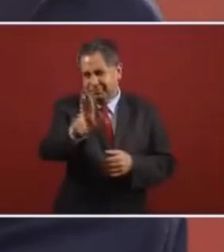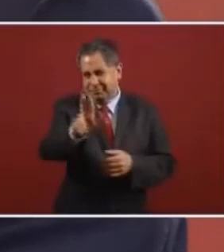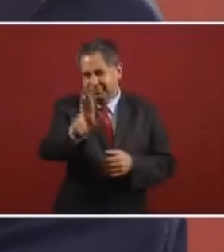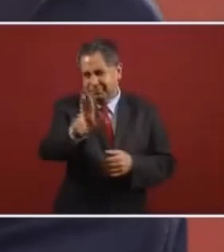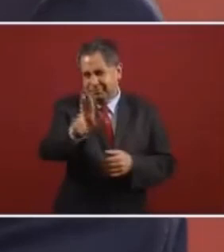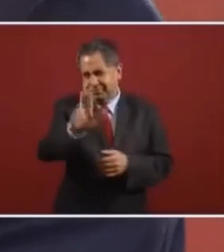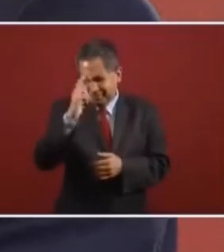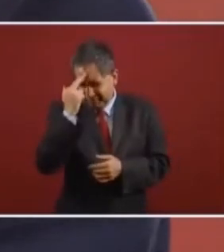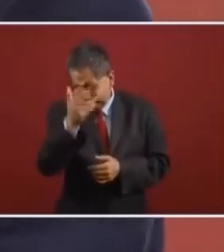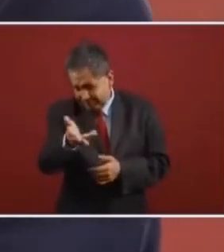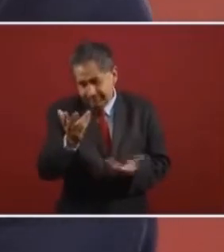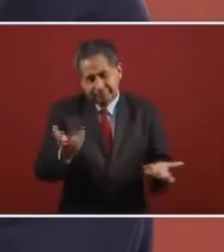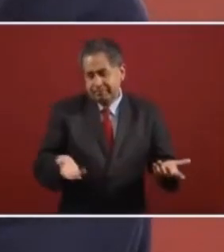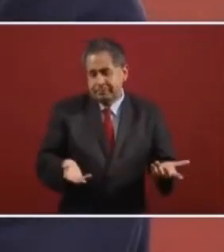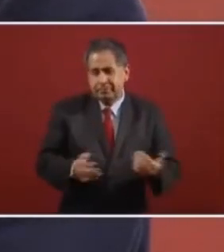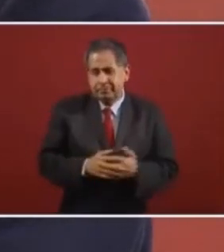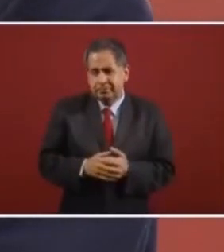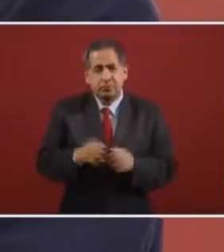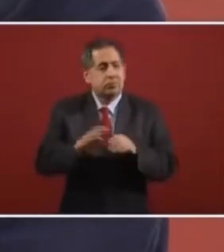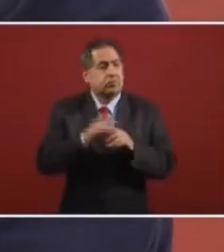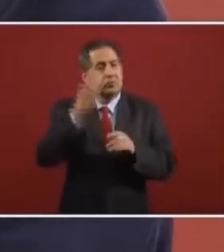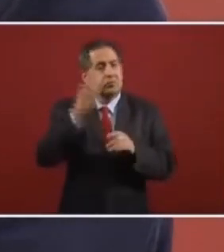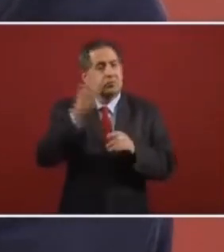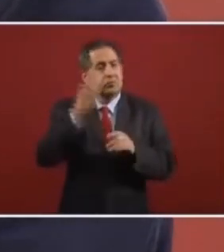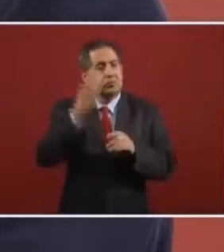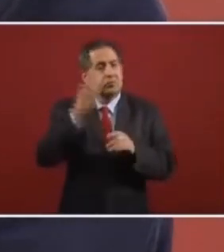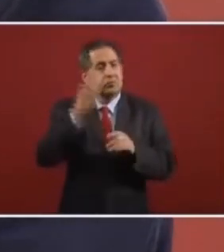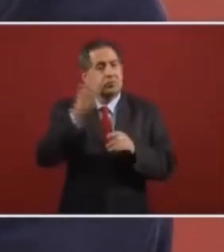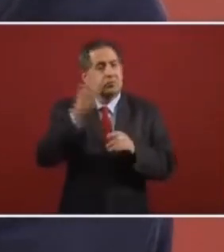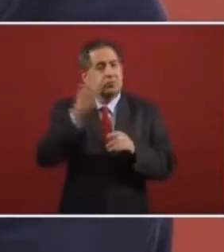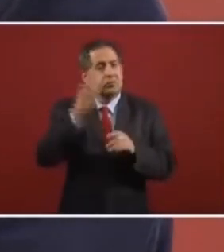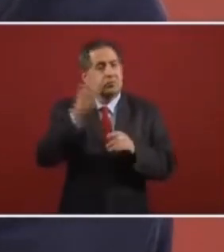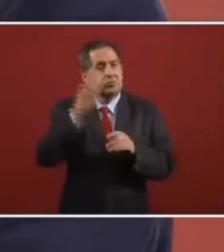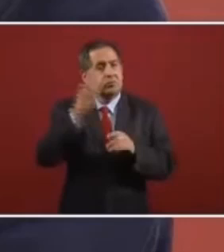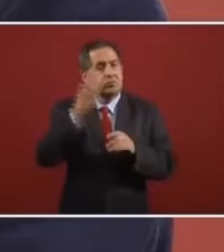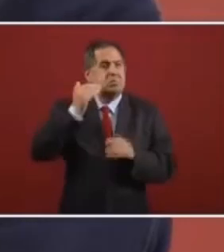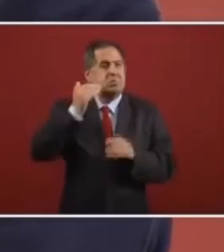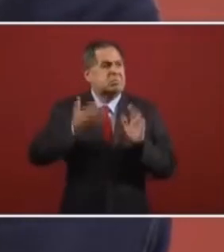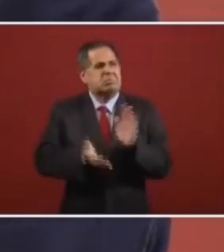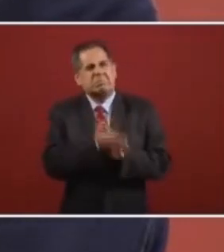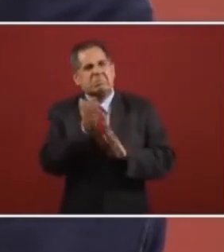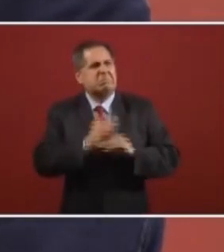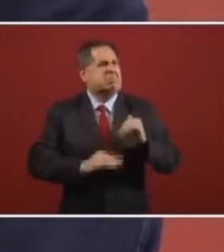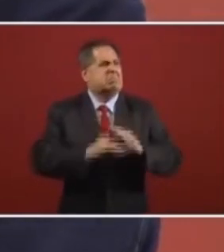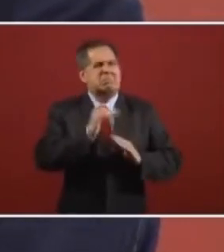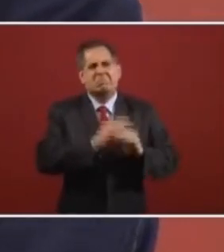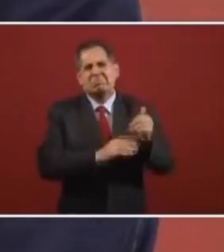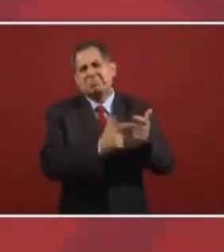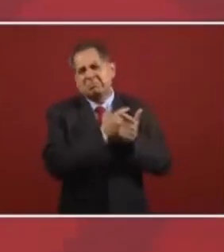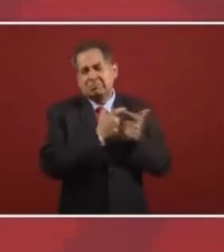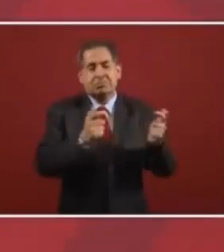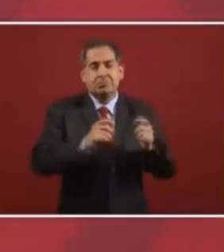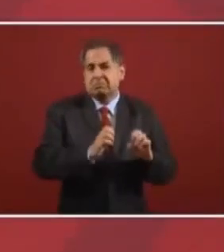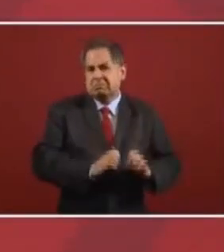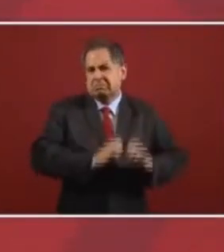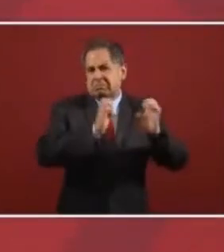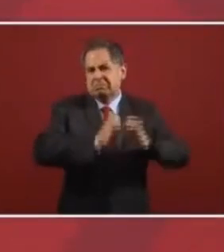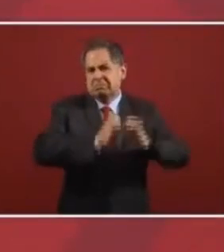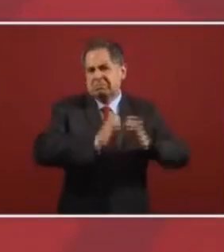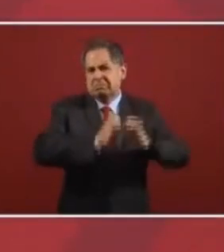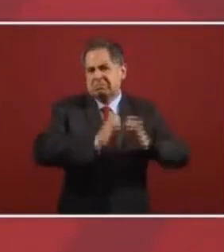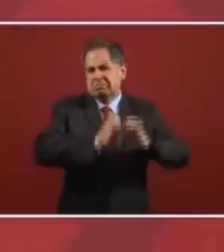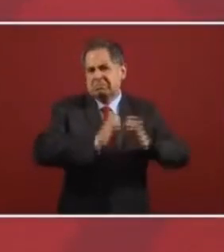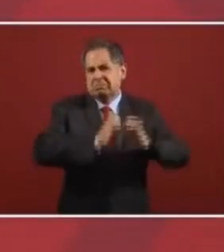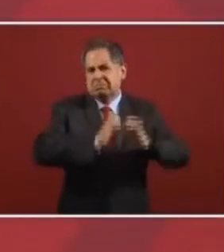Remember it. cómo construían How did they construct things? unidades habitacionales,